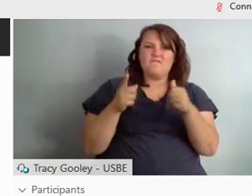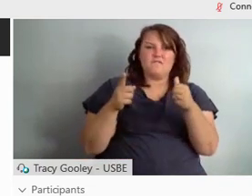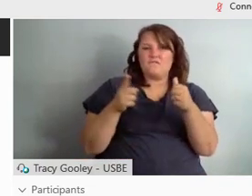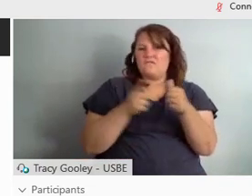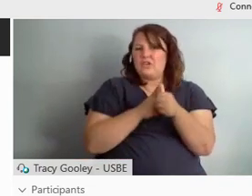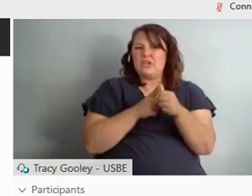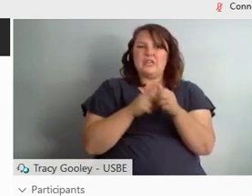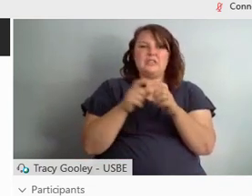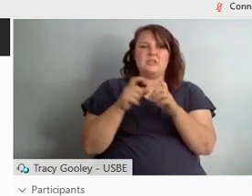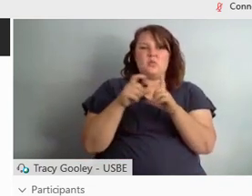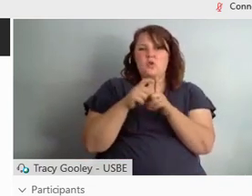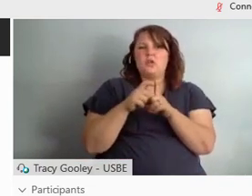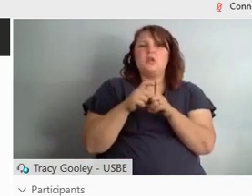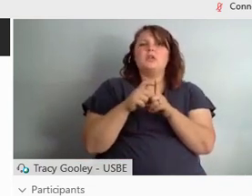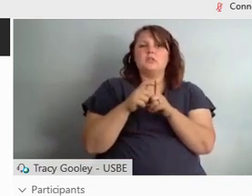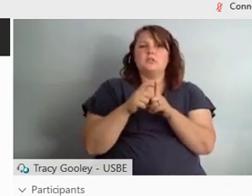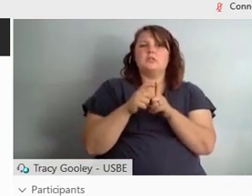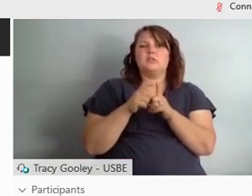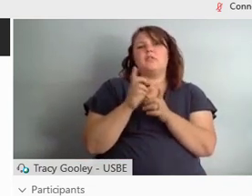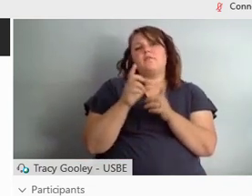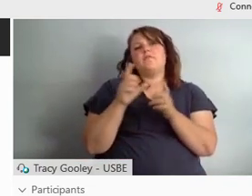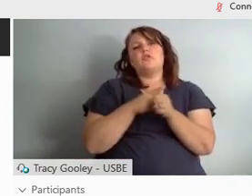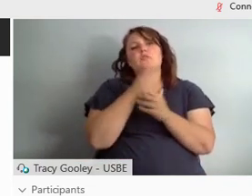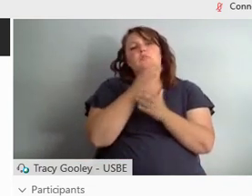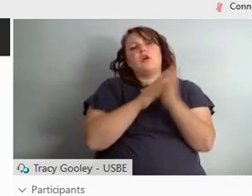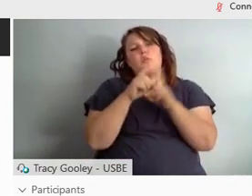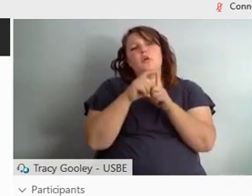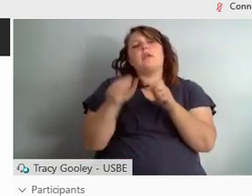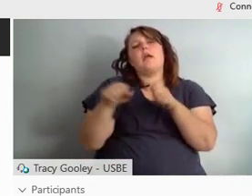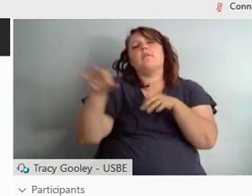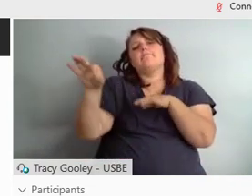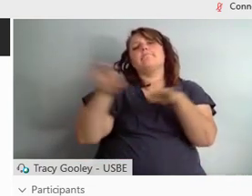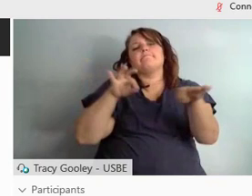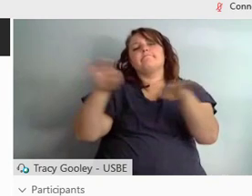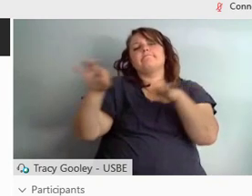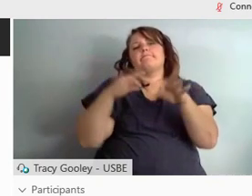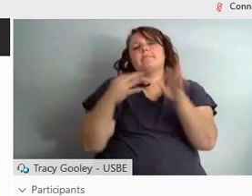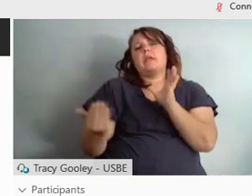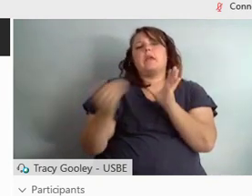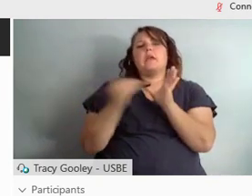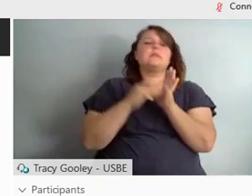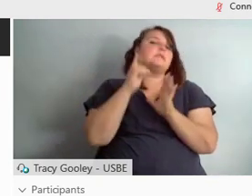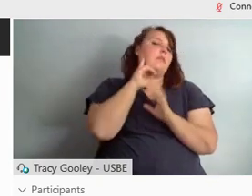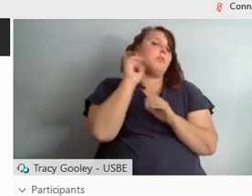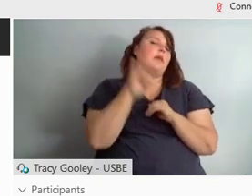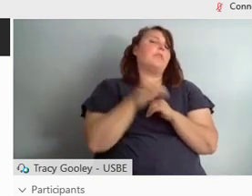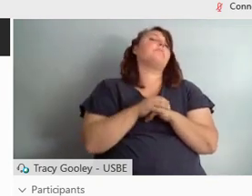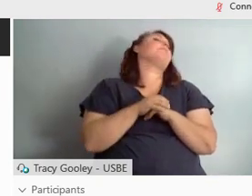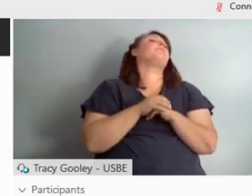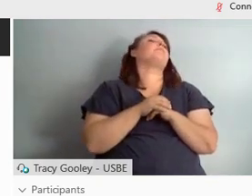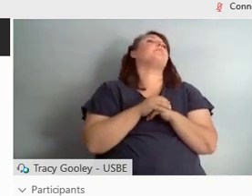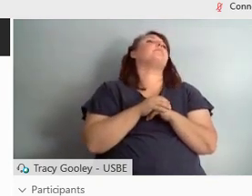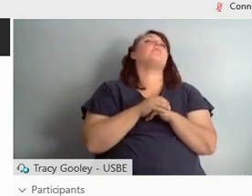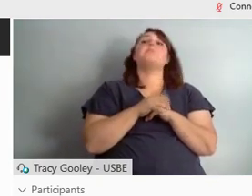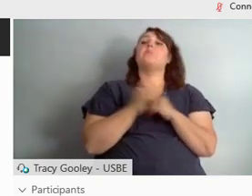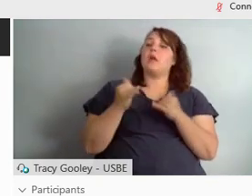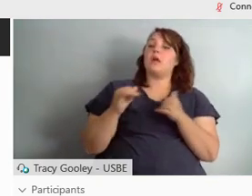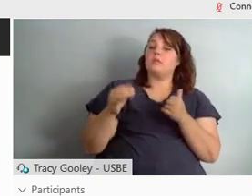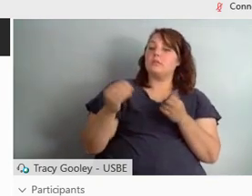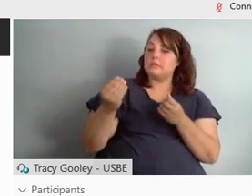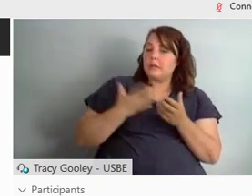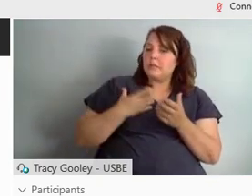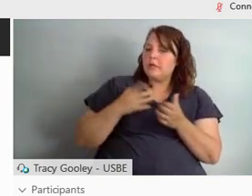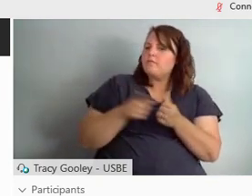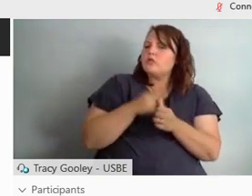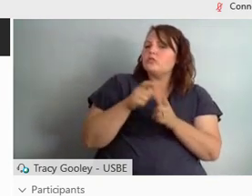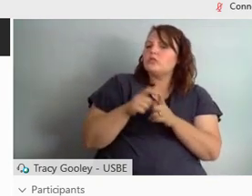first compound word, you may repeat the instructions. So it would sound like this. Now tell me the first